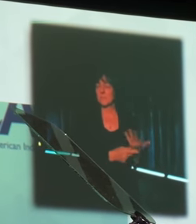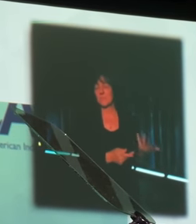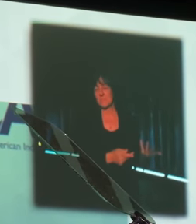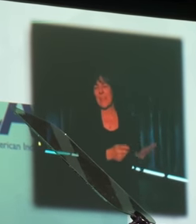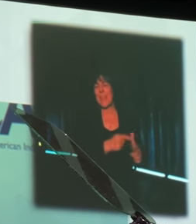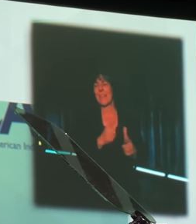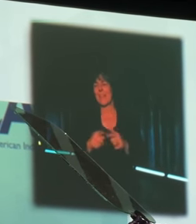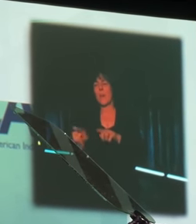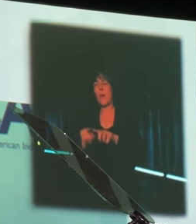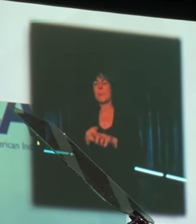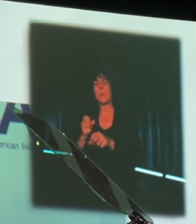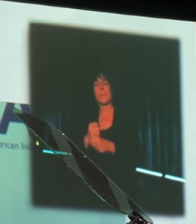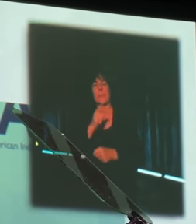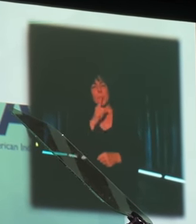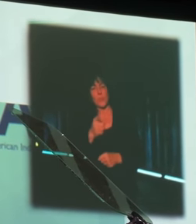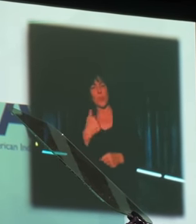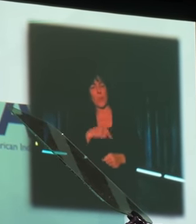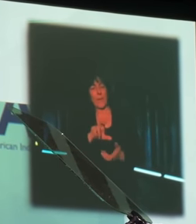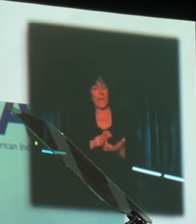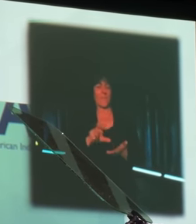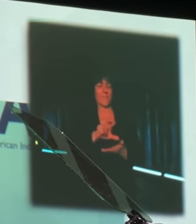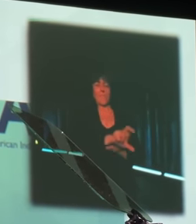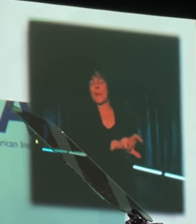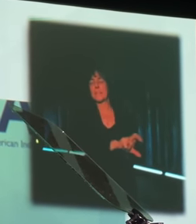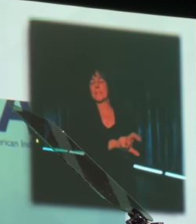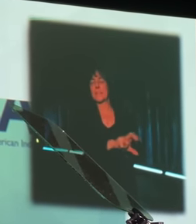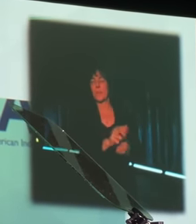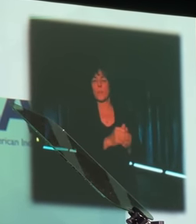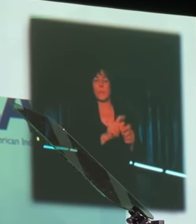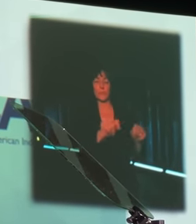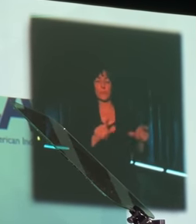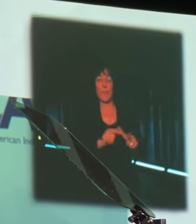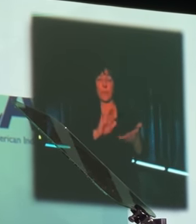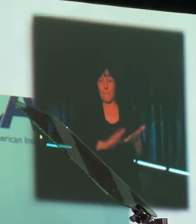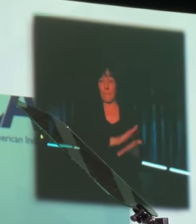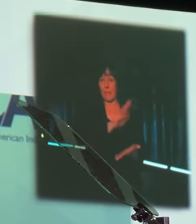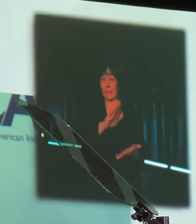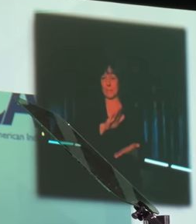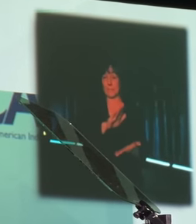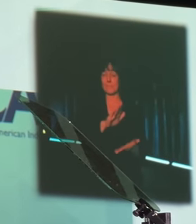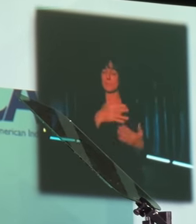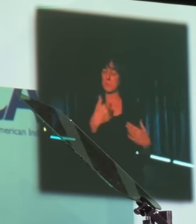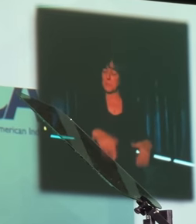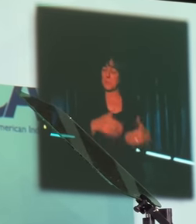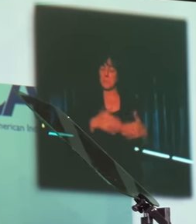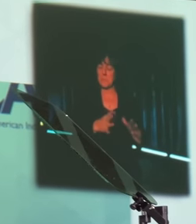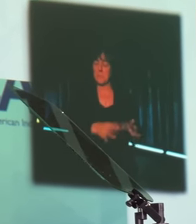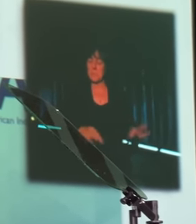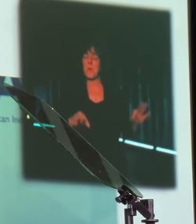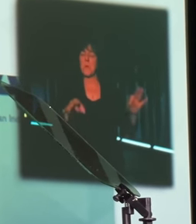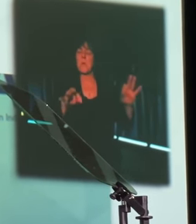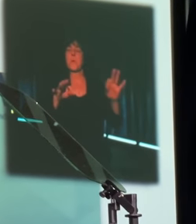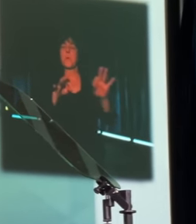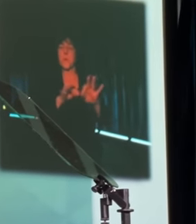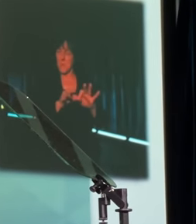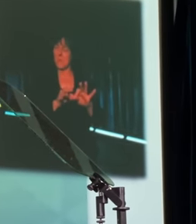And then also making sure that we're investing in tribal colleges, which is